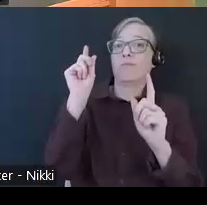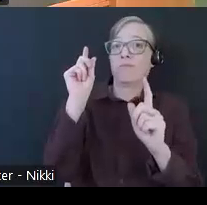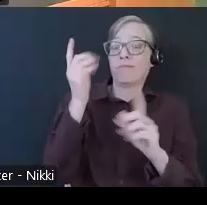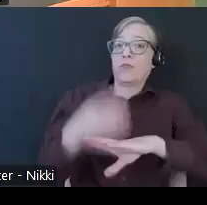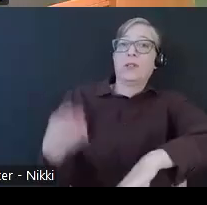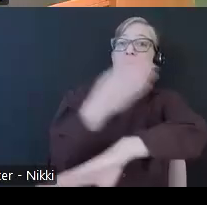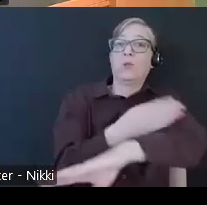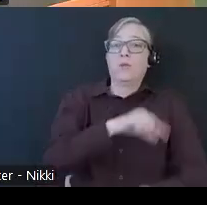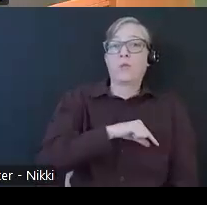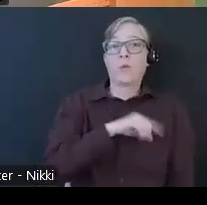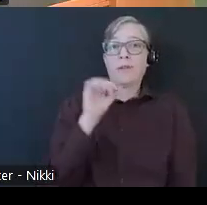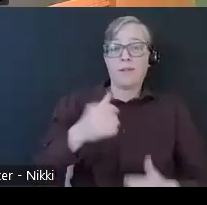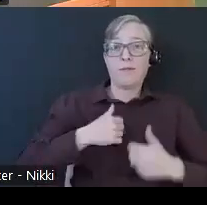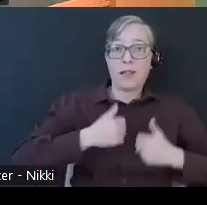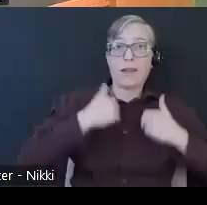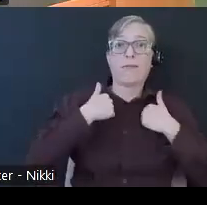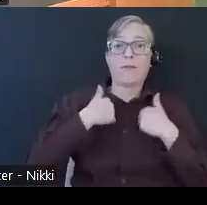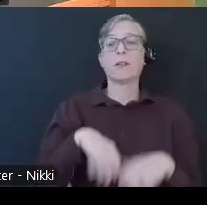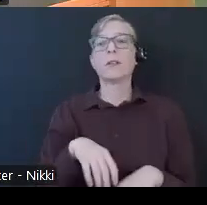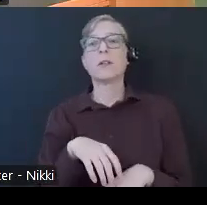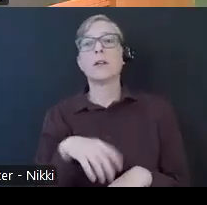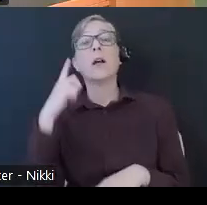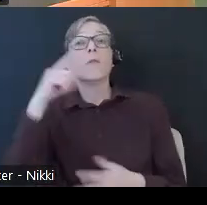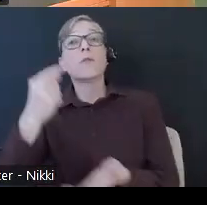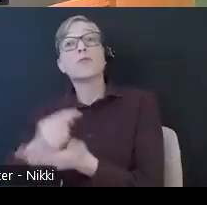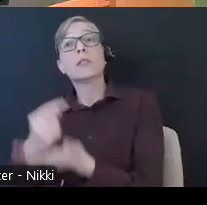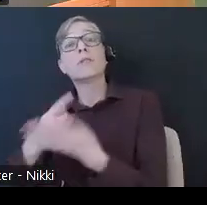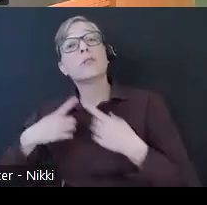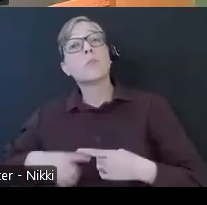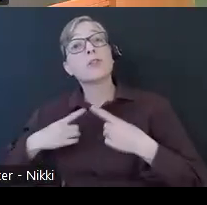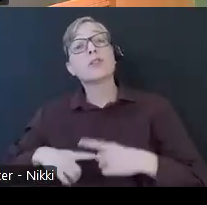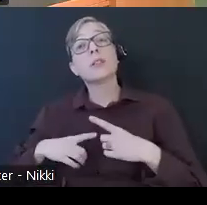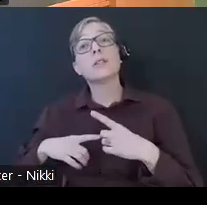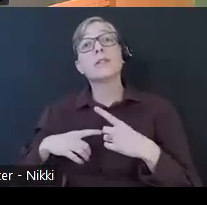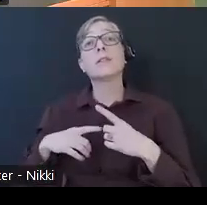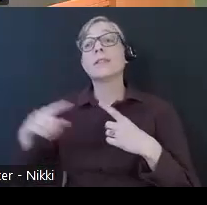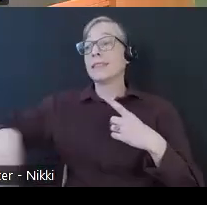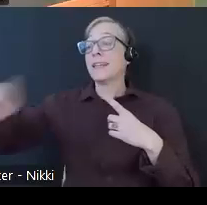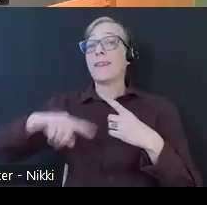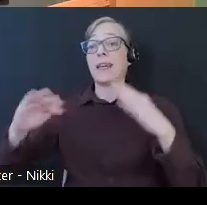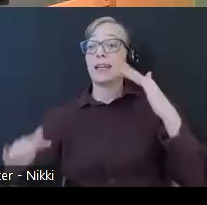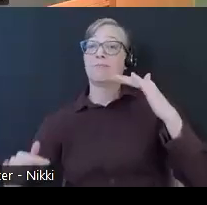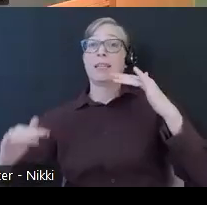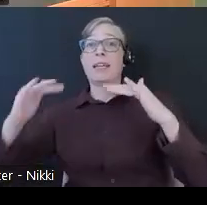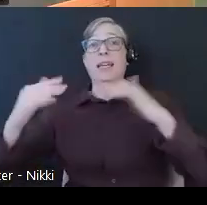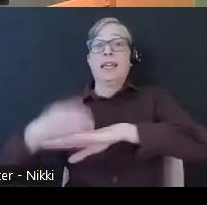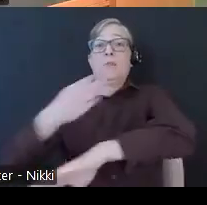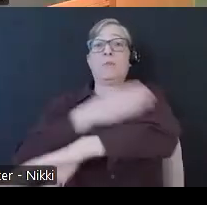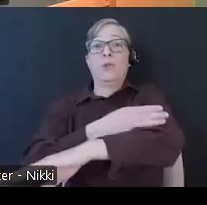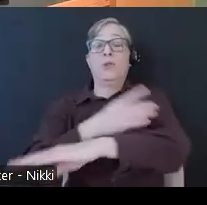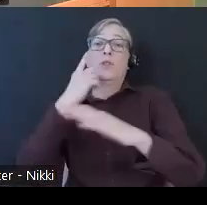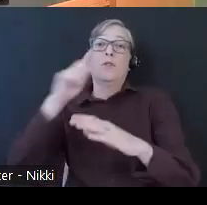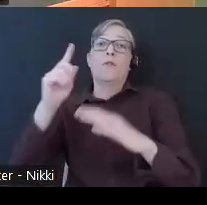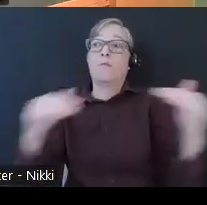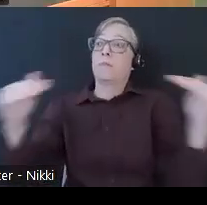even with treating depression, we couldn't get people to the level of the non-depressed comparison cohort. These were people who also had bypass surgery that